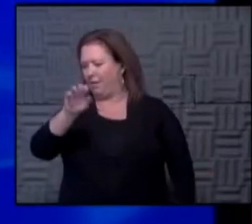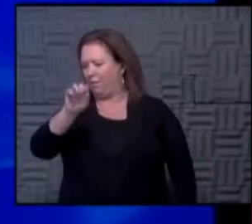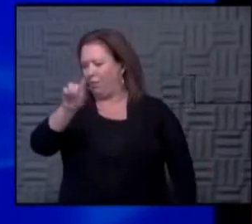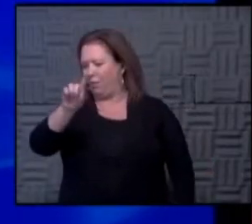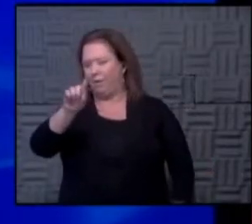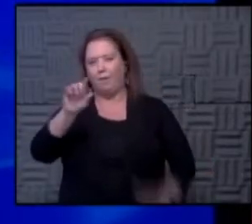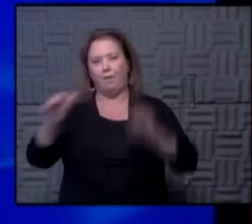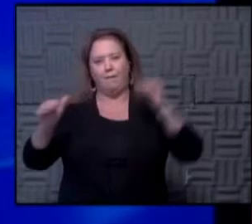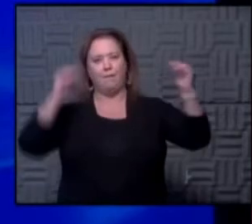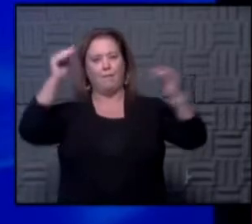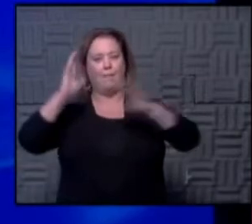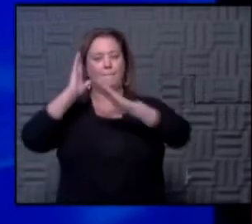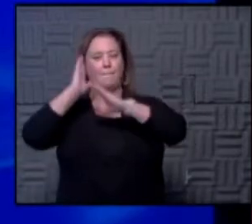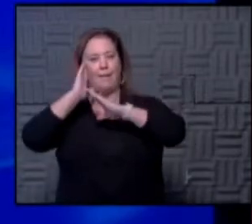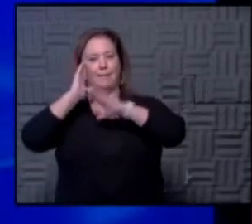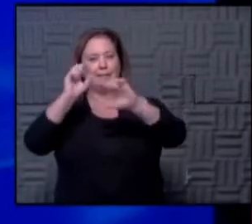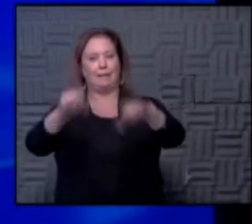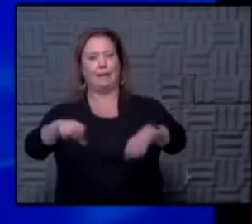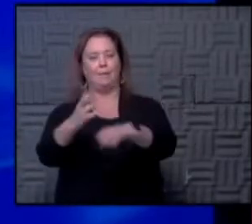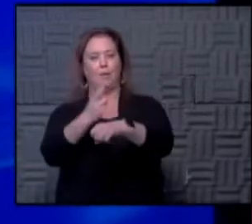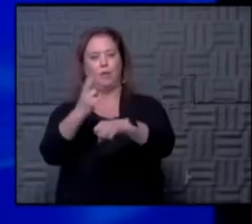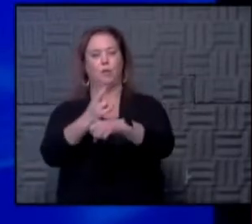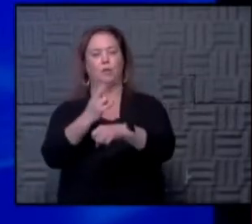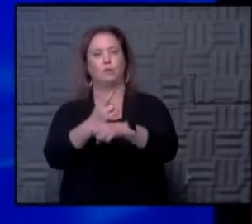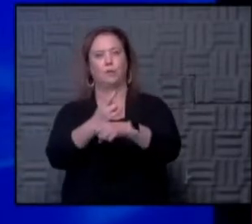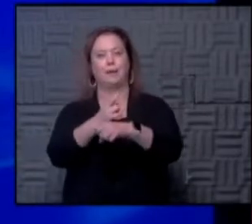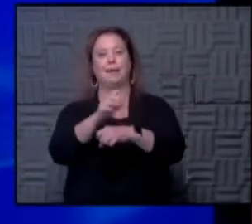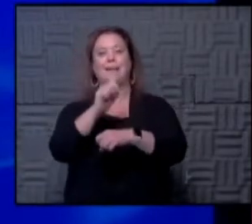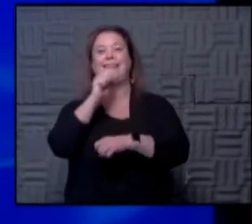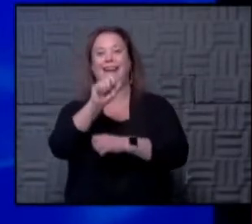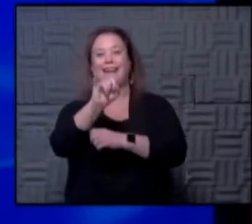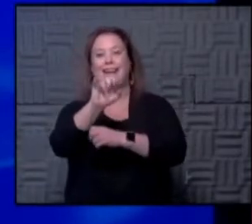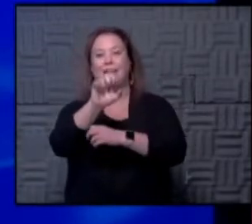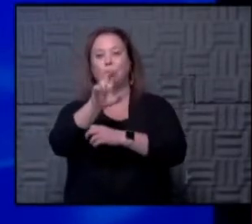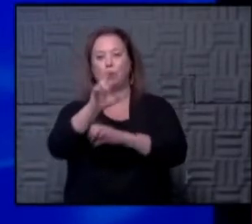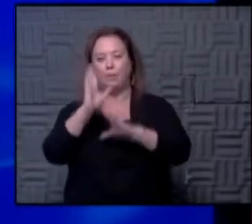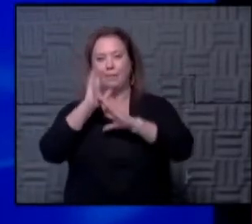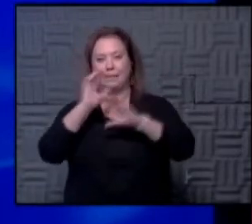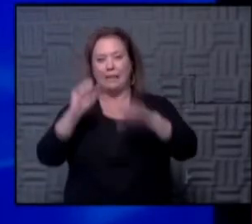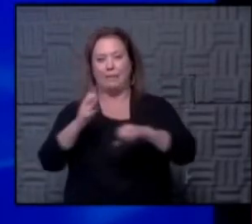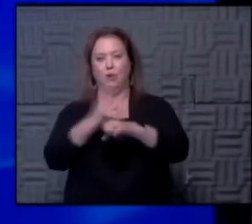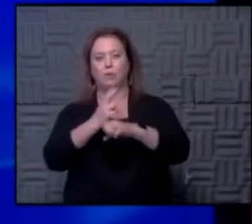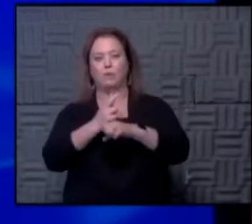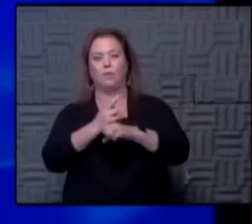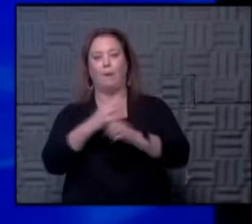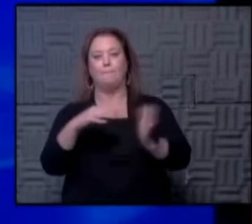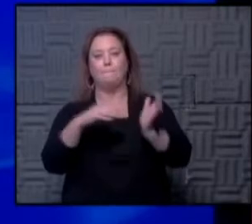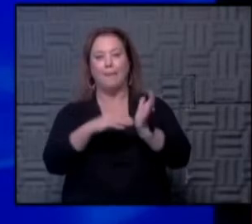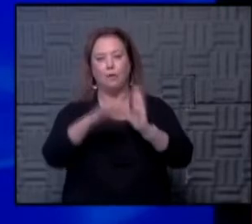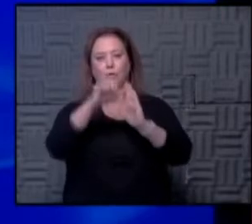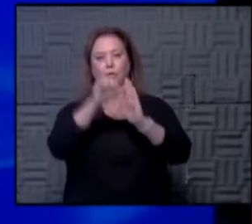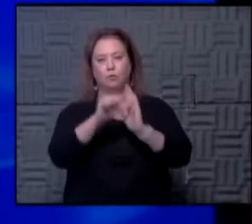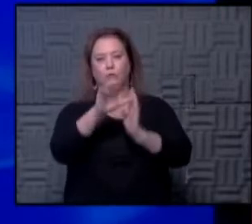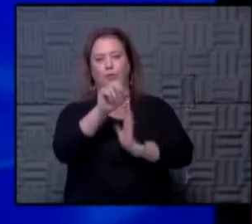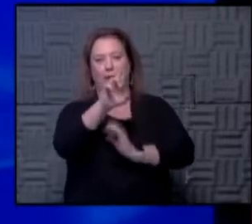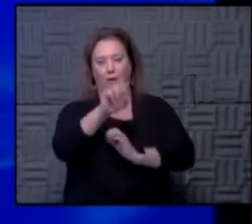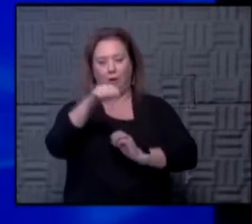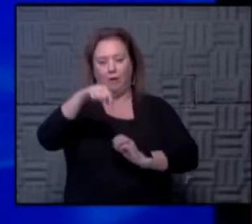501 adult beds that can be used, non-ICU beds that can be used for medical surgical care here in Kansas City,